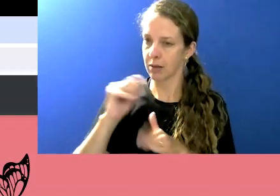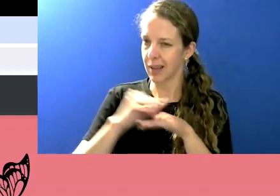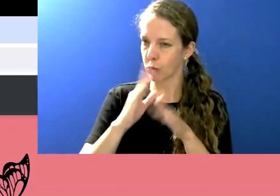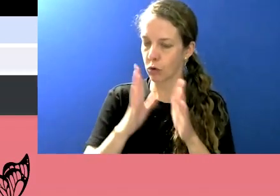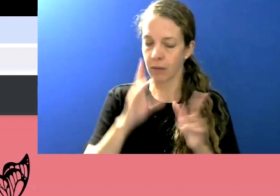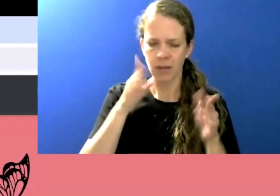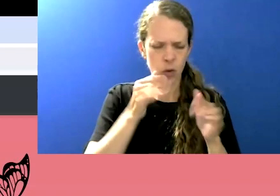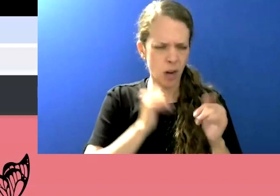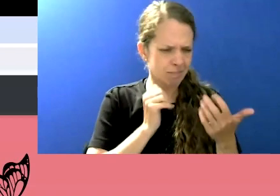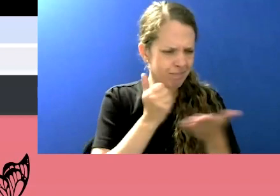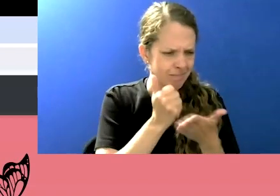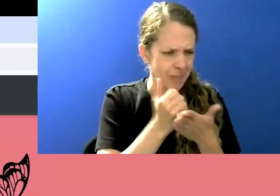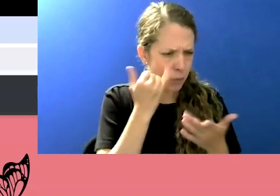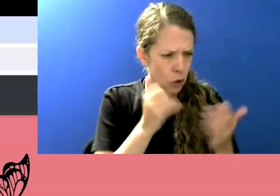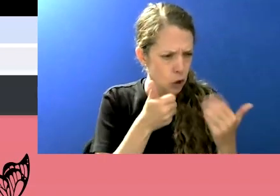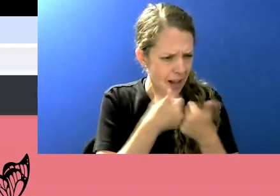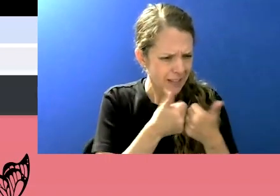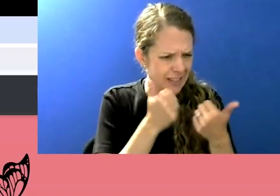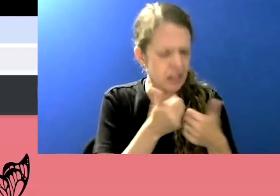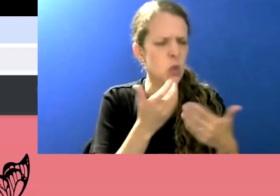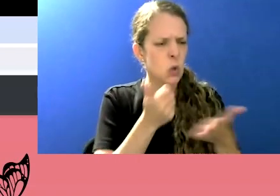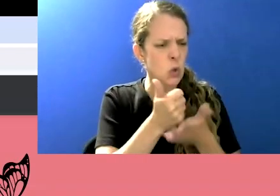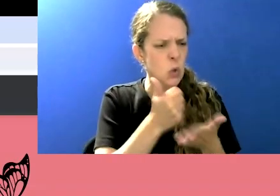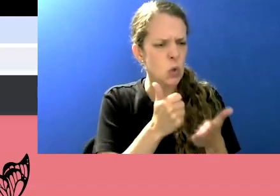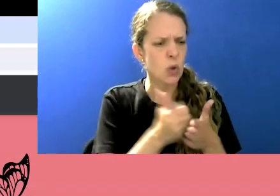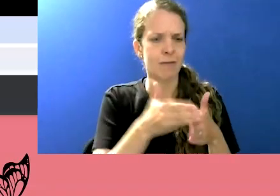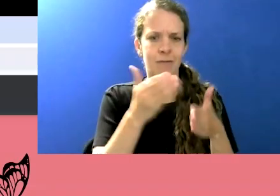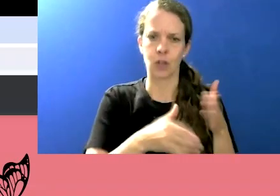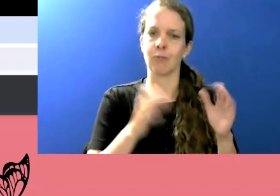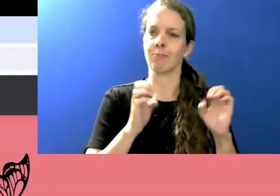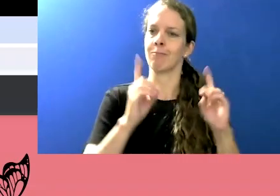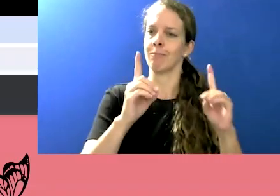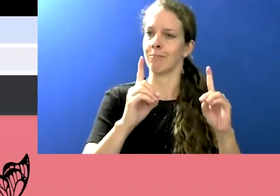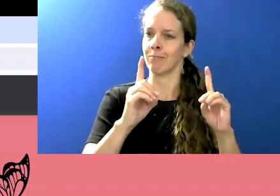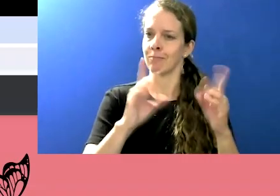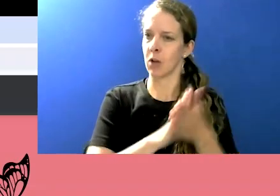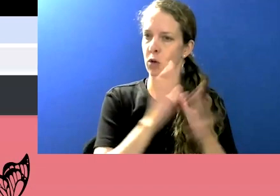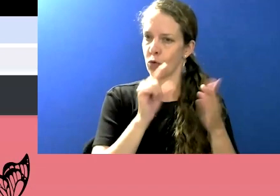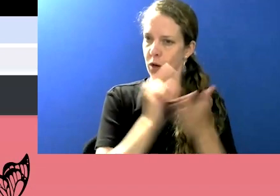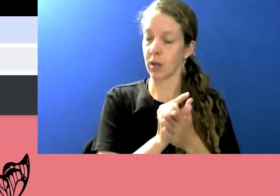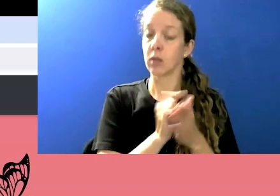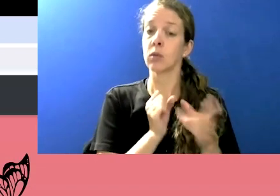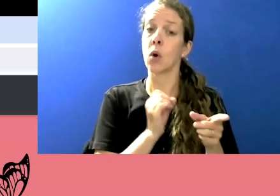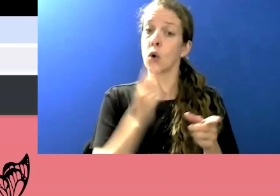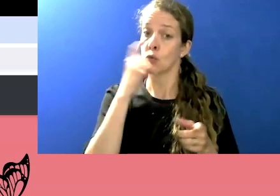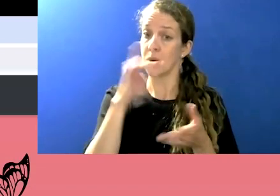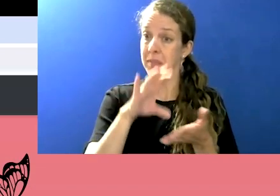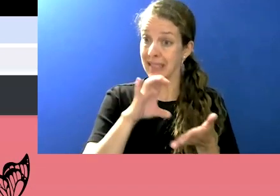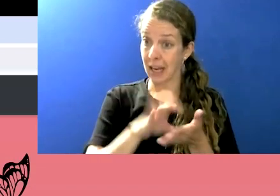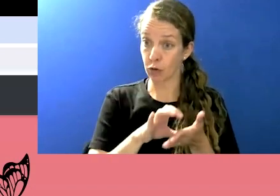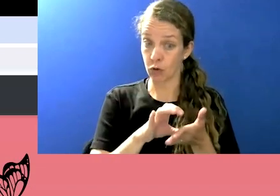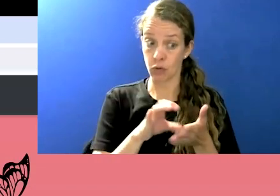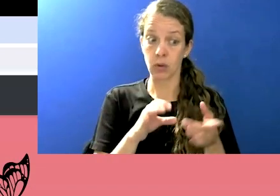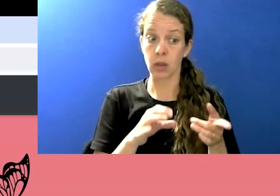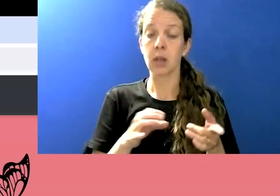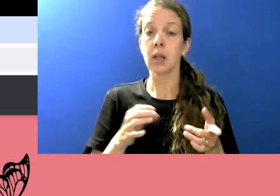with challenges so they may successfully complete their educational journey. So the Dream Center, for those that have been at the Dream Center right now,